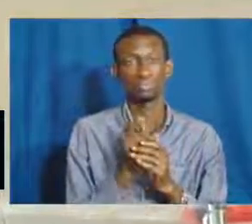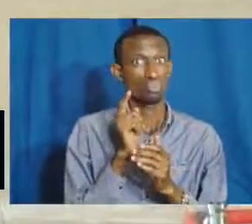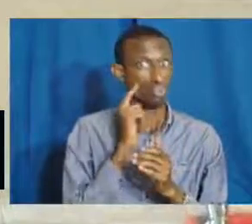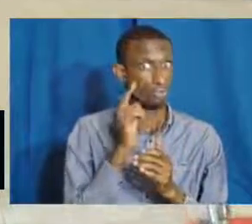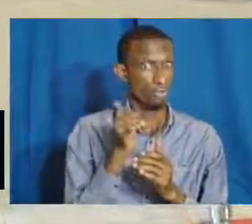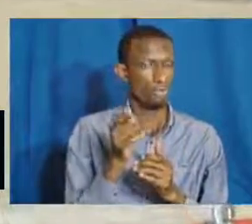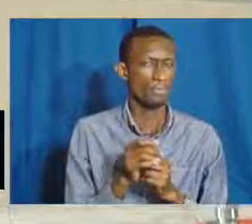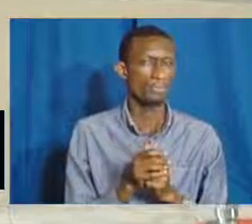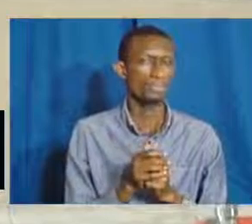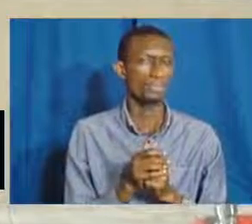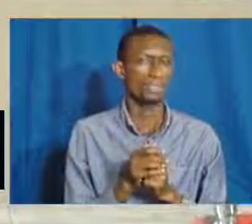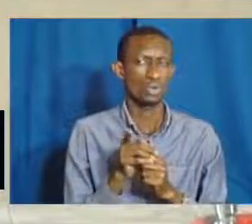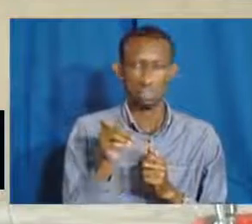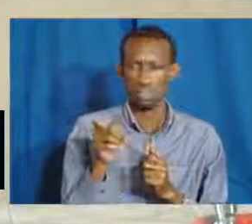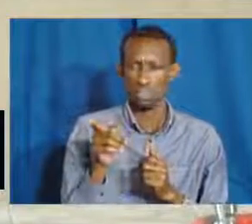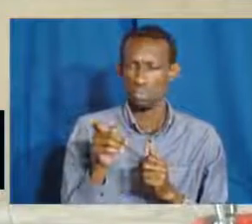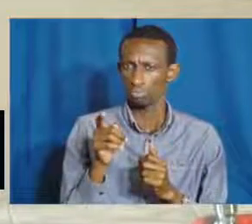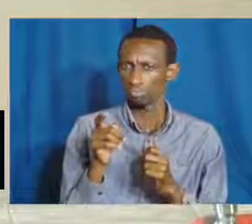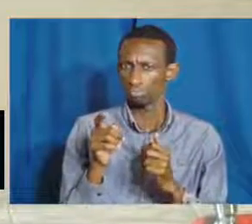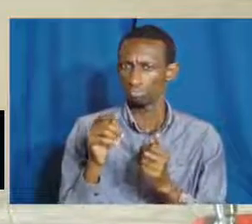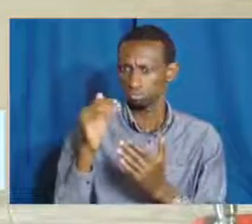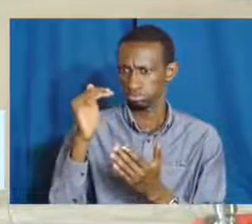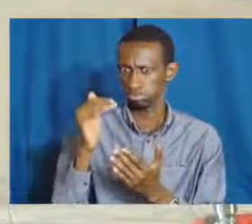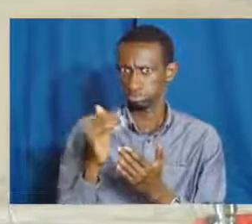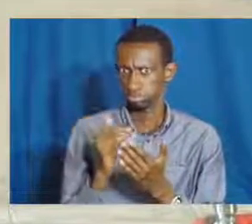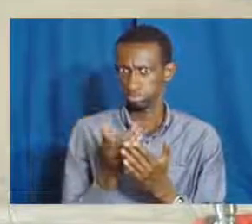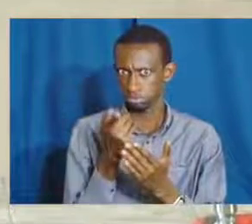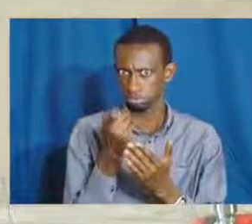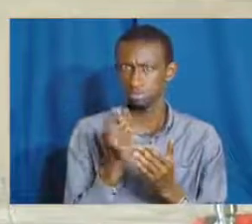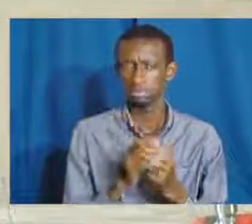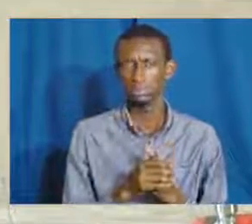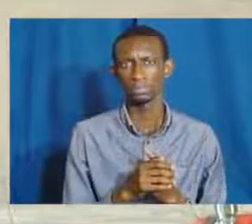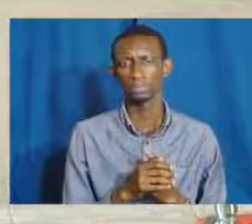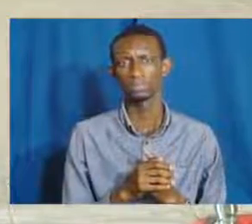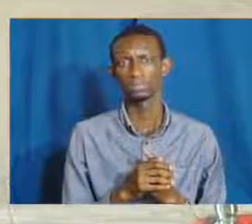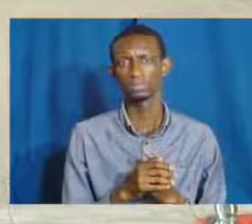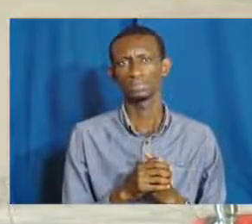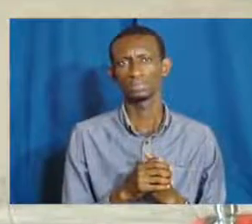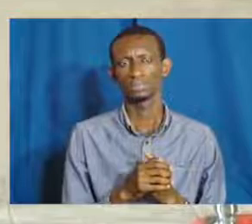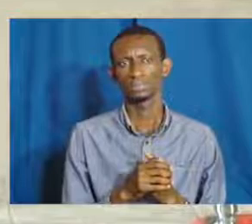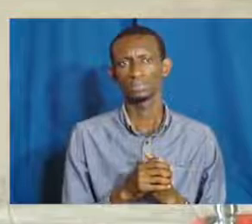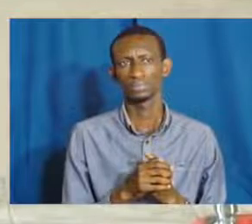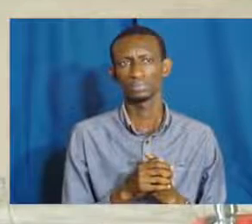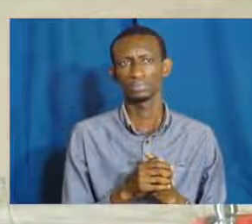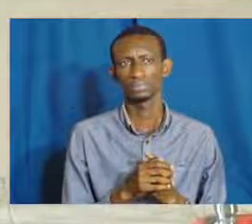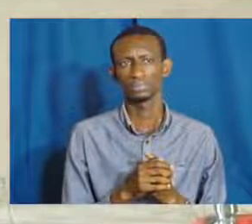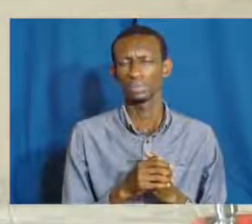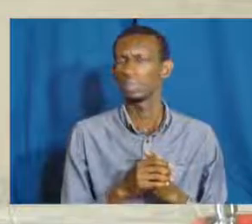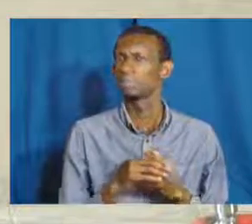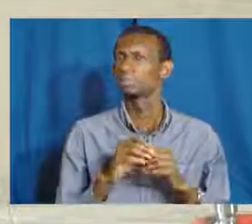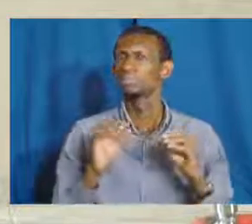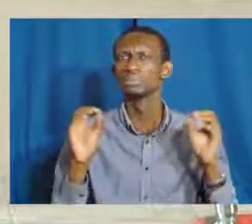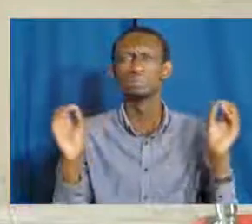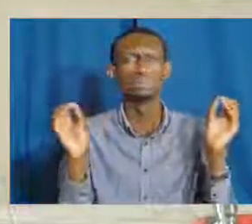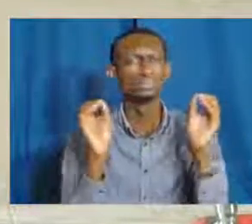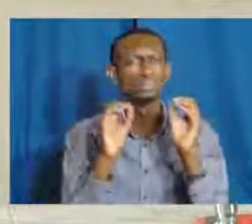he arranged these elements according to the increasing atomic mass, he never